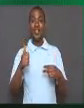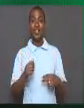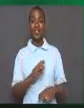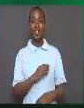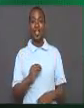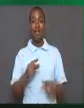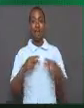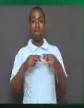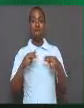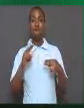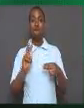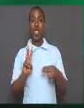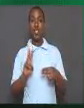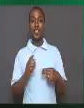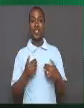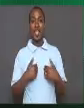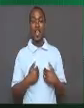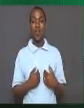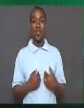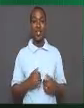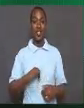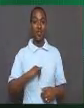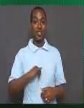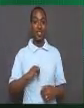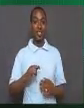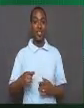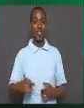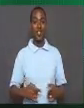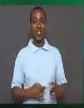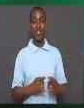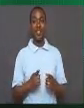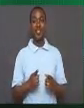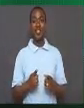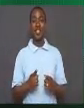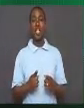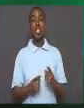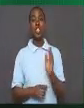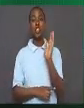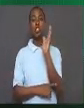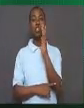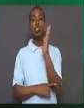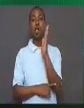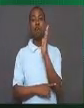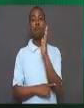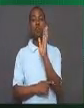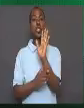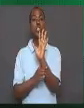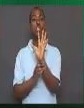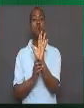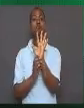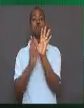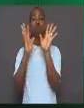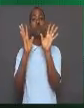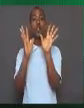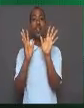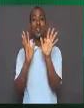veins. In the same way that a tree trunk divides into big branches and